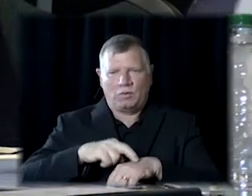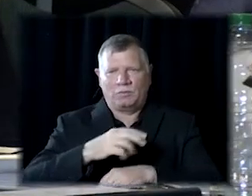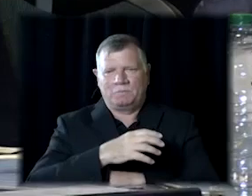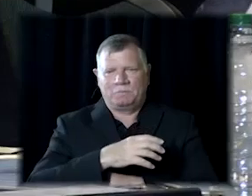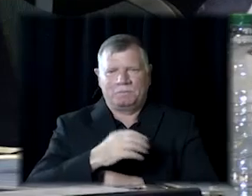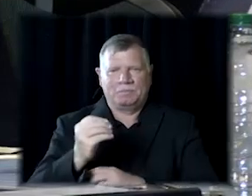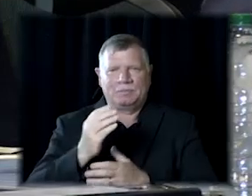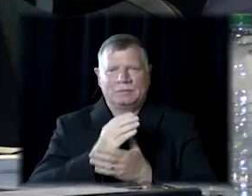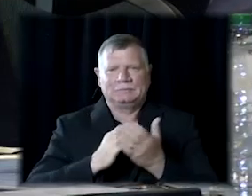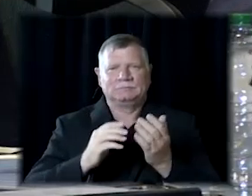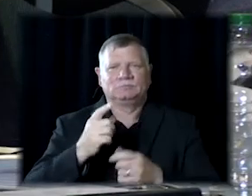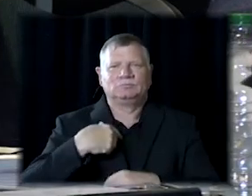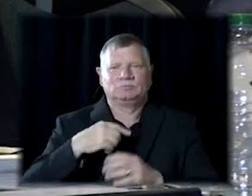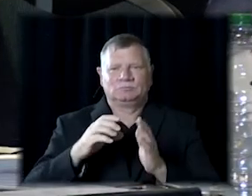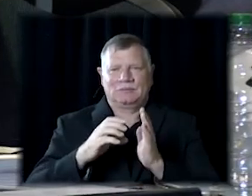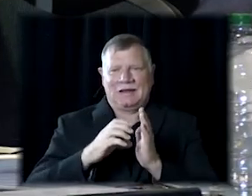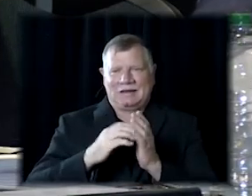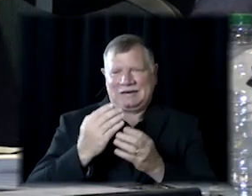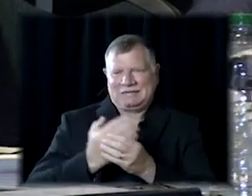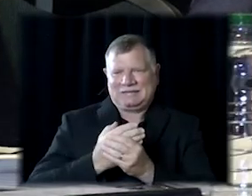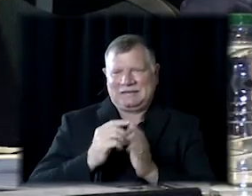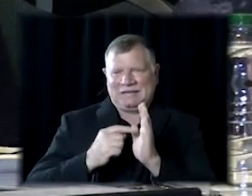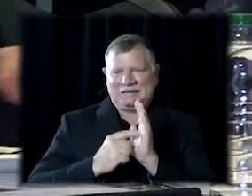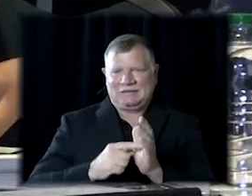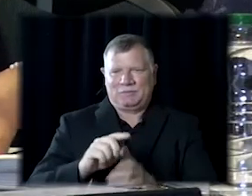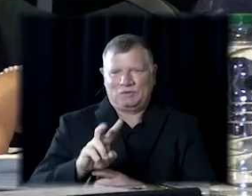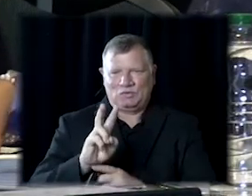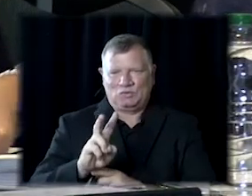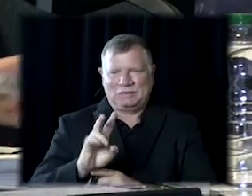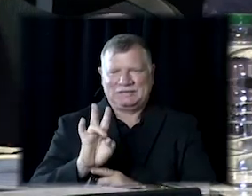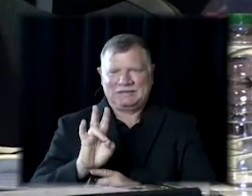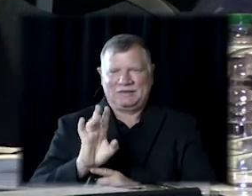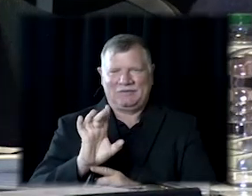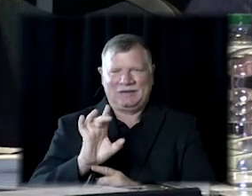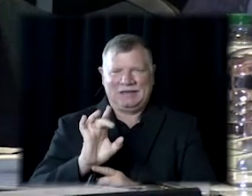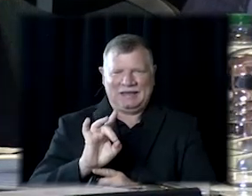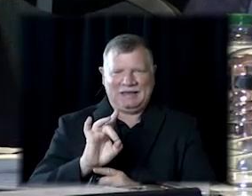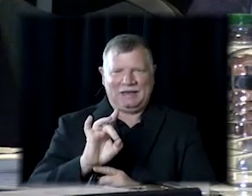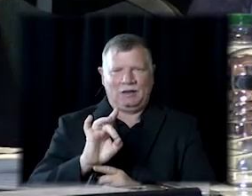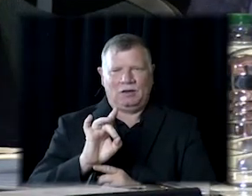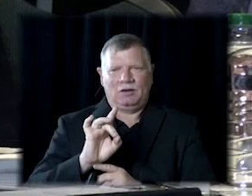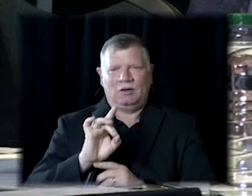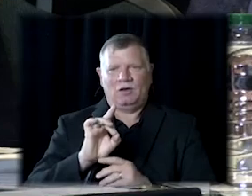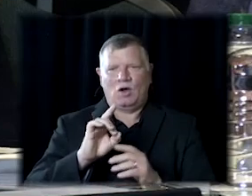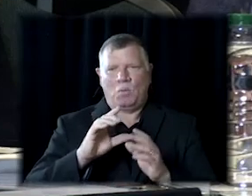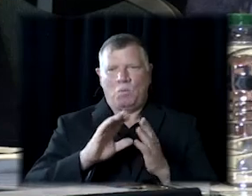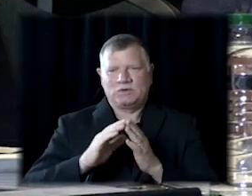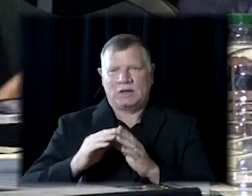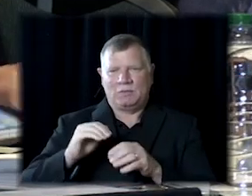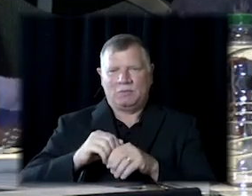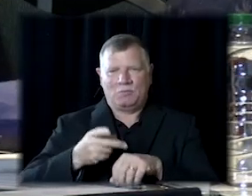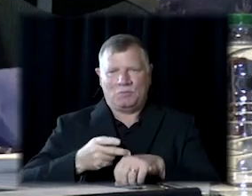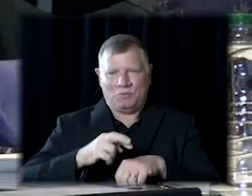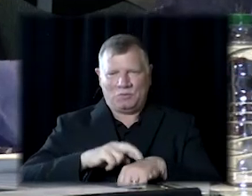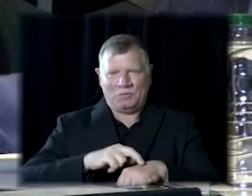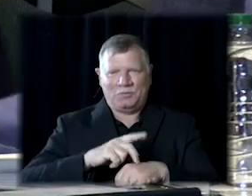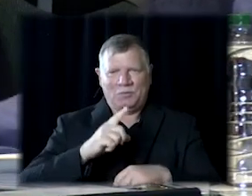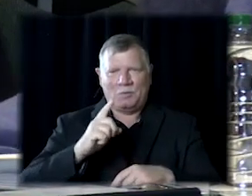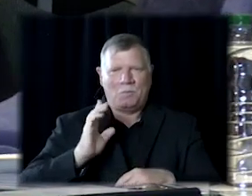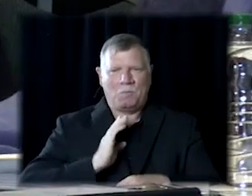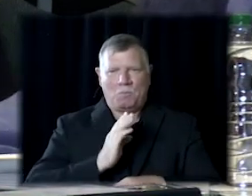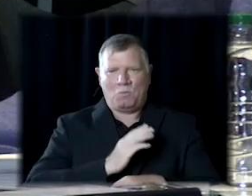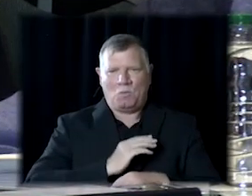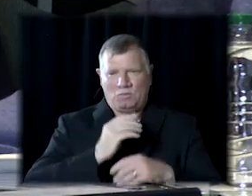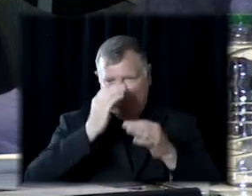whereas attached here too, as Exhibit 2, is a list of the 78 municipalities that comprise the Commonwealth of Puerto Rico and which the Board desires